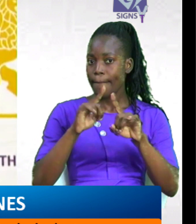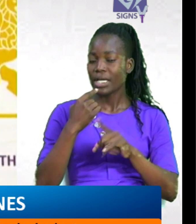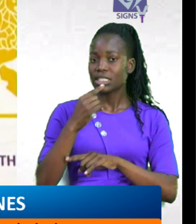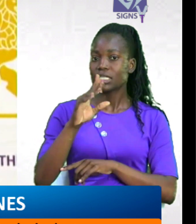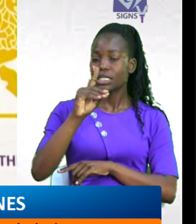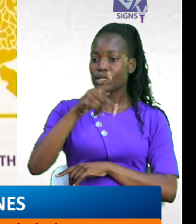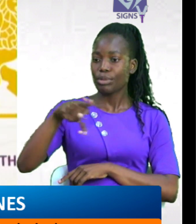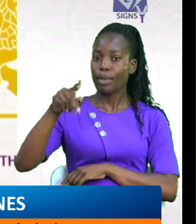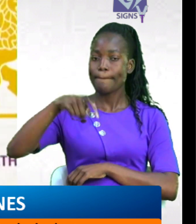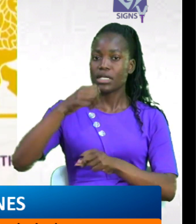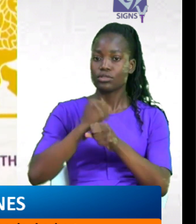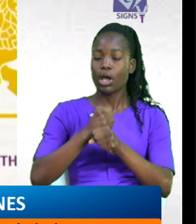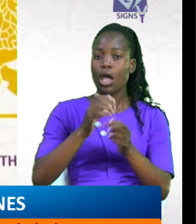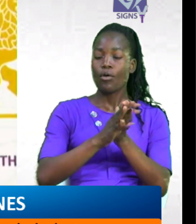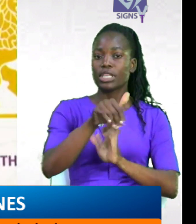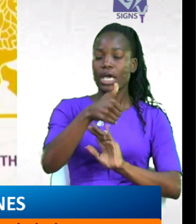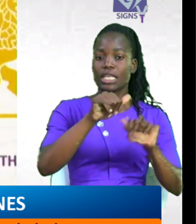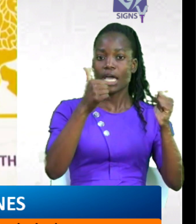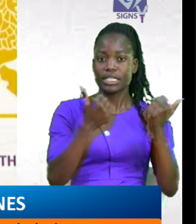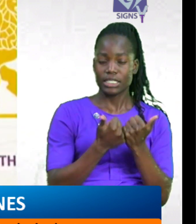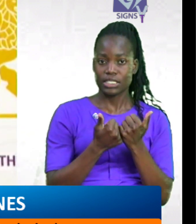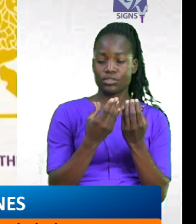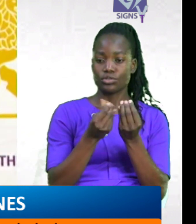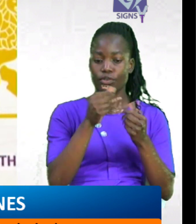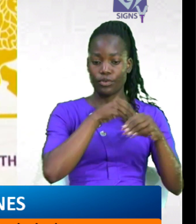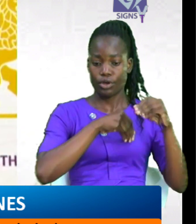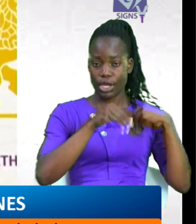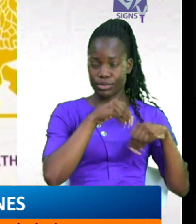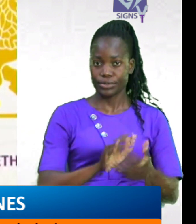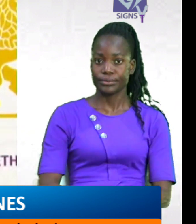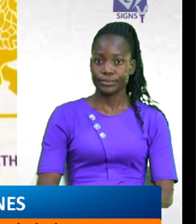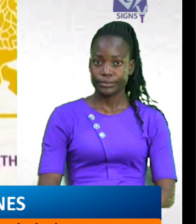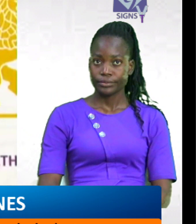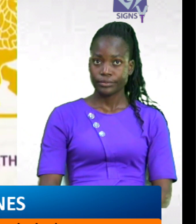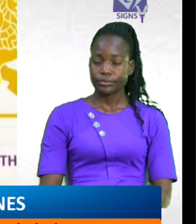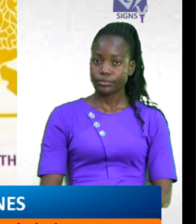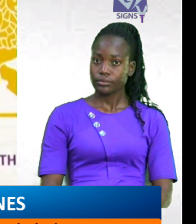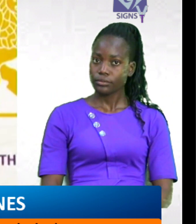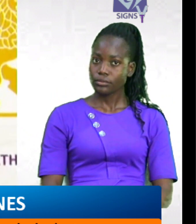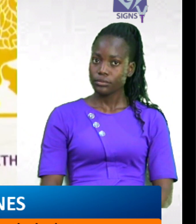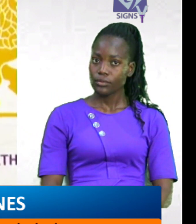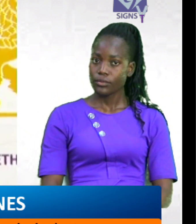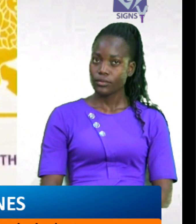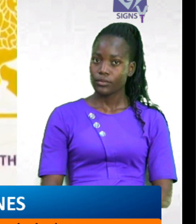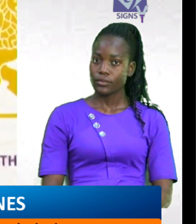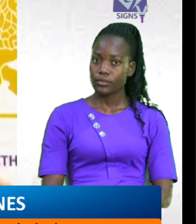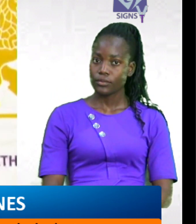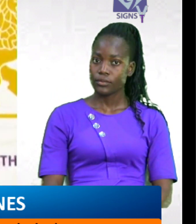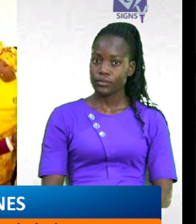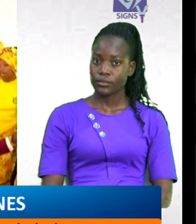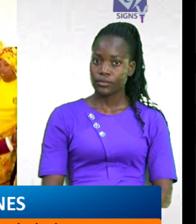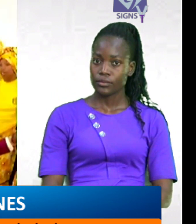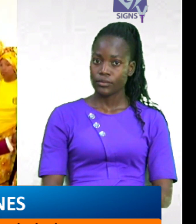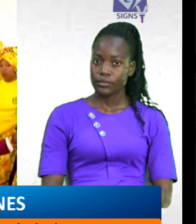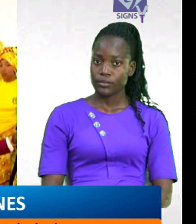chairman, the Prime Cabinet Secretary was there, and the President talked of nothing but telling the DPP, you have to work with the